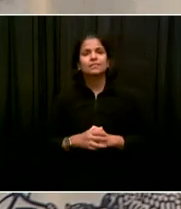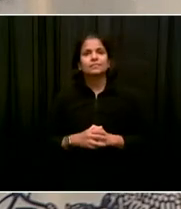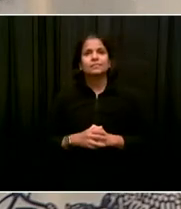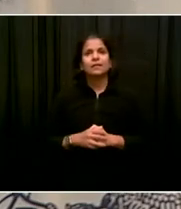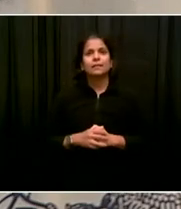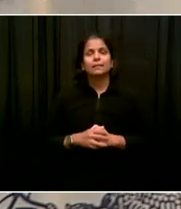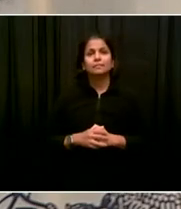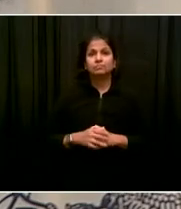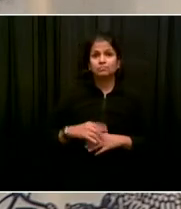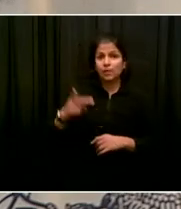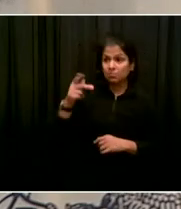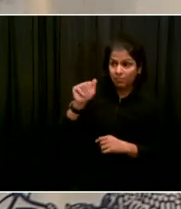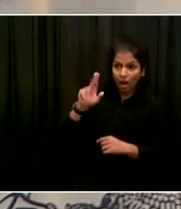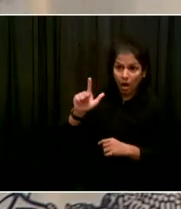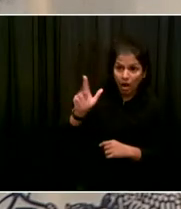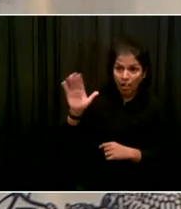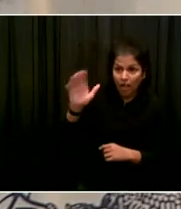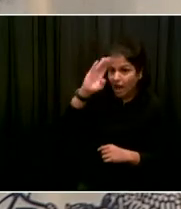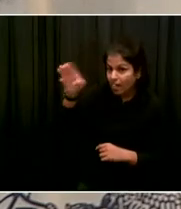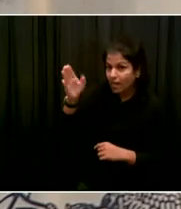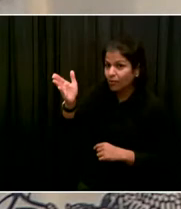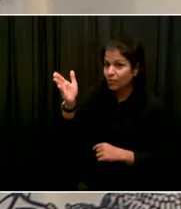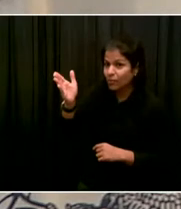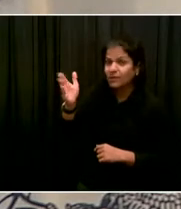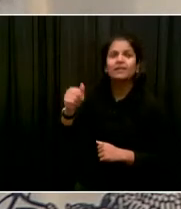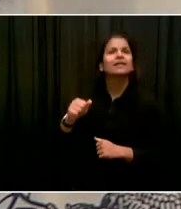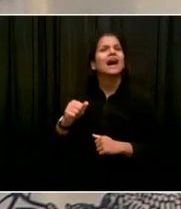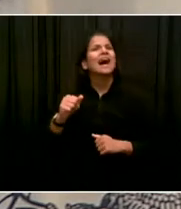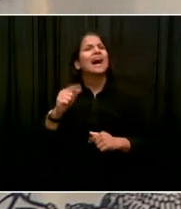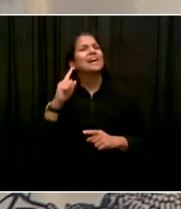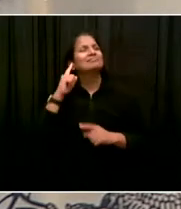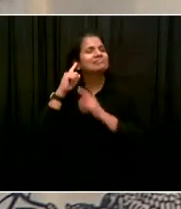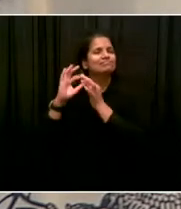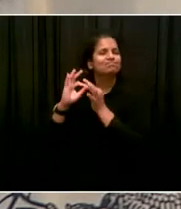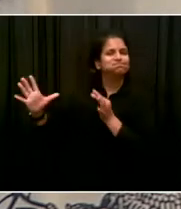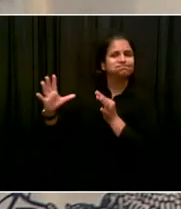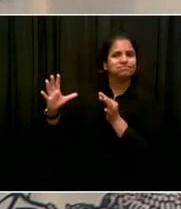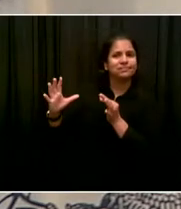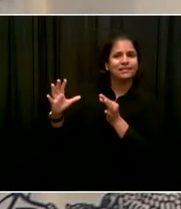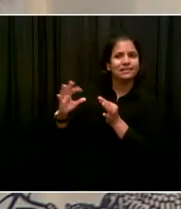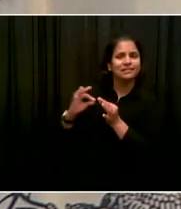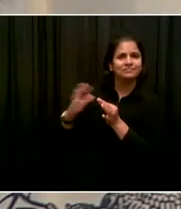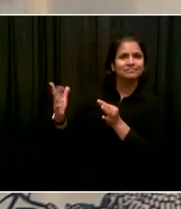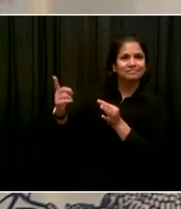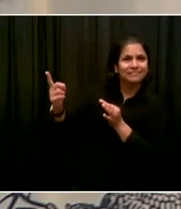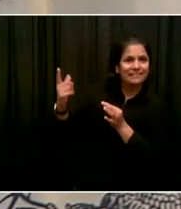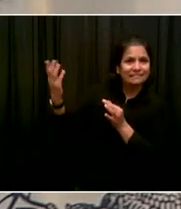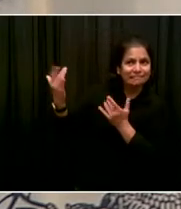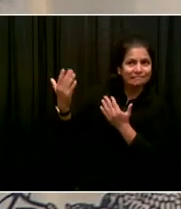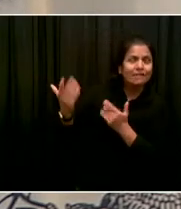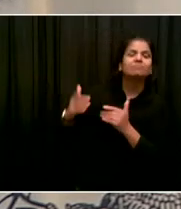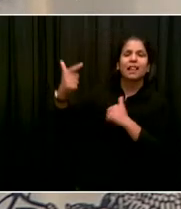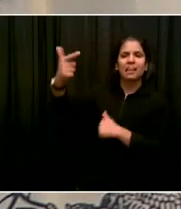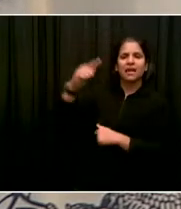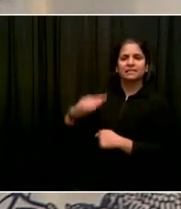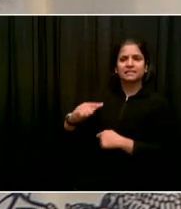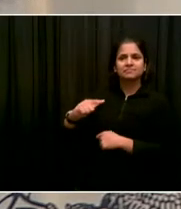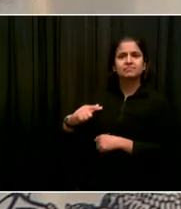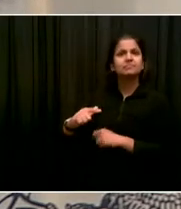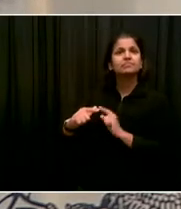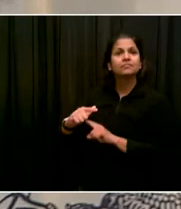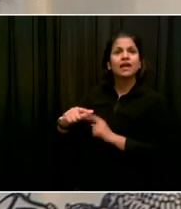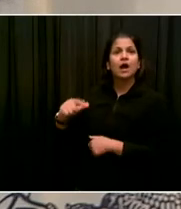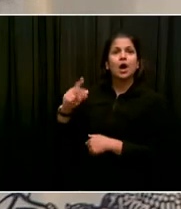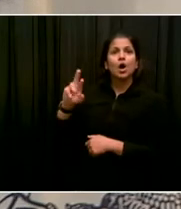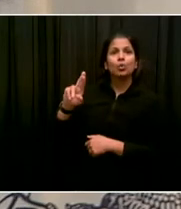Paul? We lost Paul. Paul, we'll come back to Paul. Our next question goes to Ruvain from Hamodia. We'll come